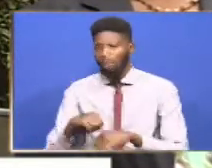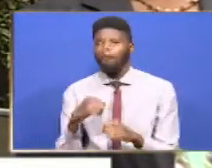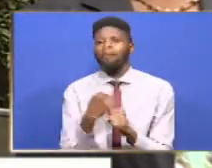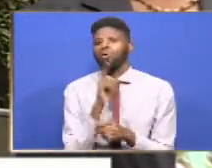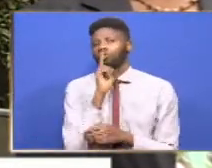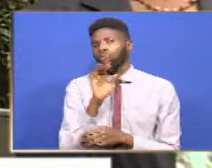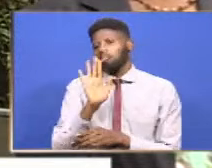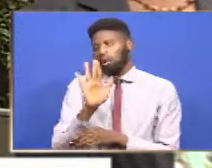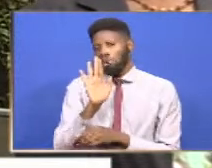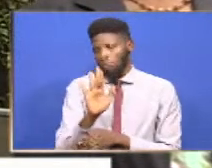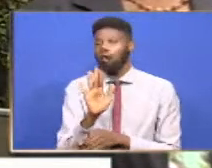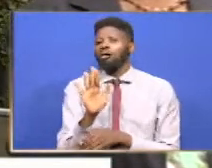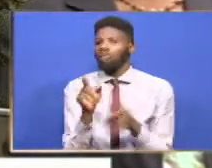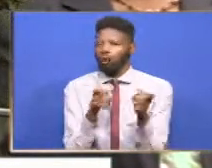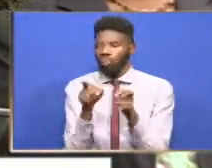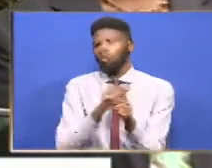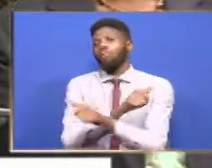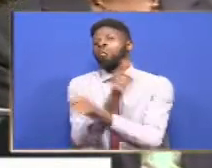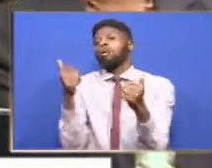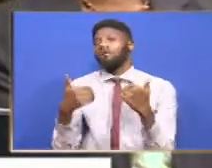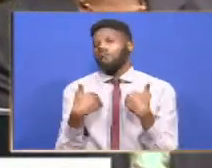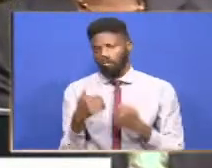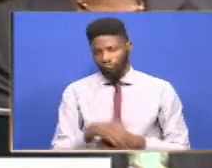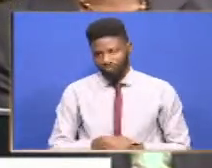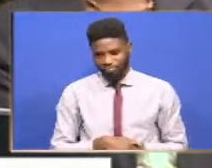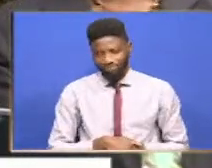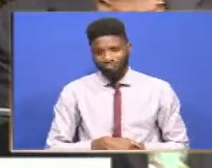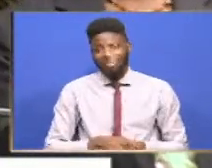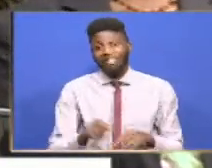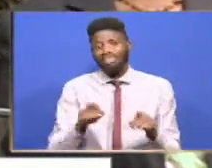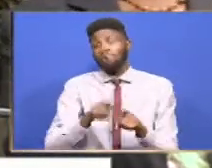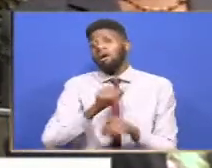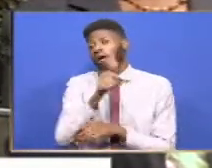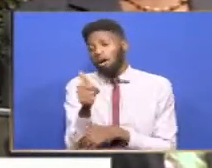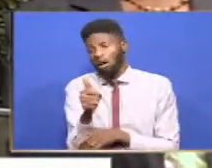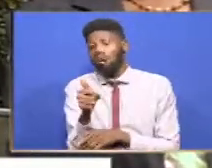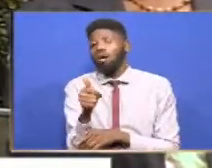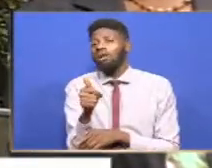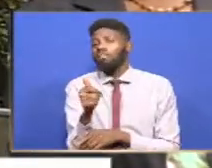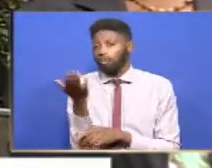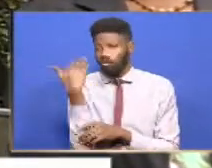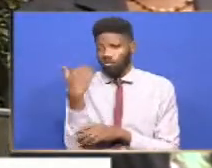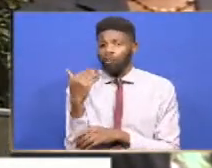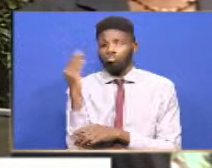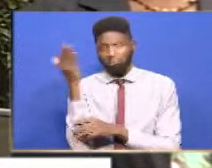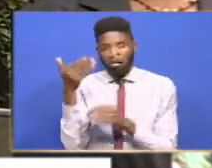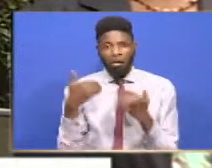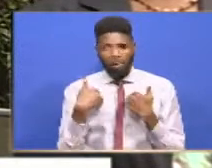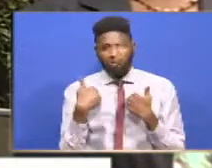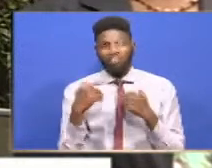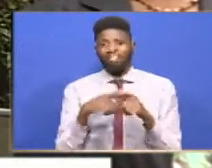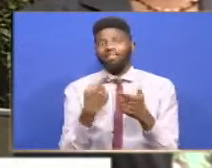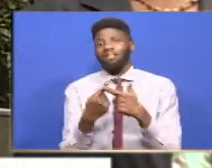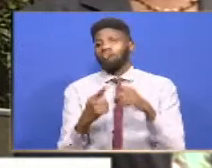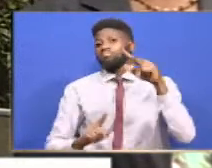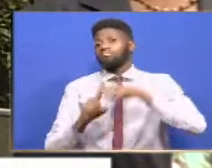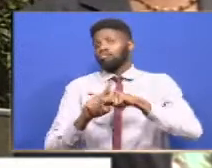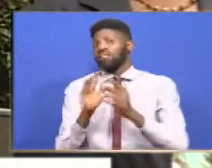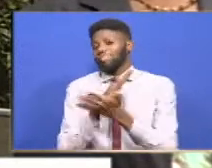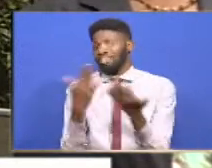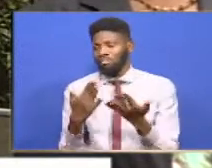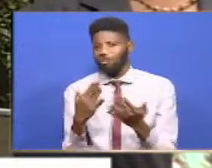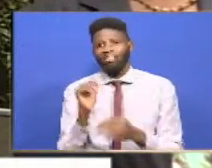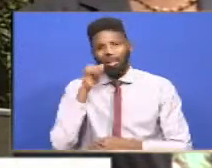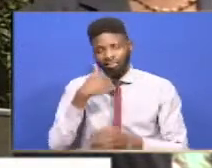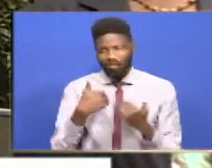control is good. We had a presentation today and something came out very interestingly, that for those